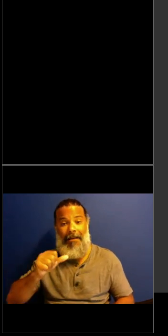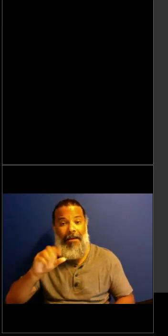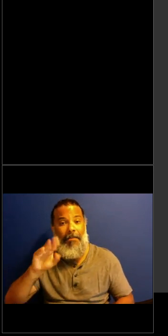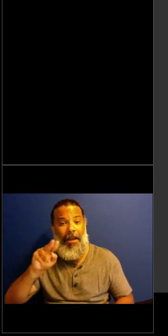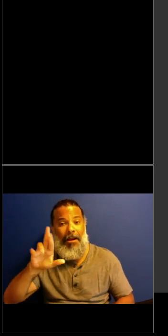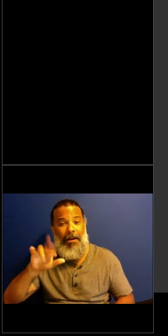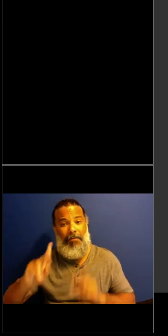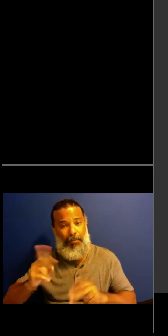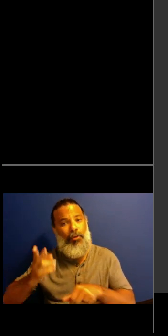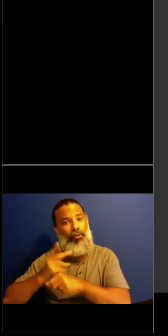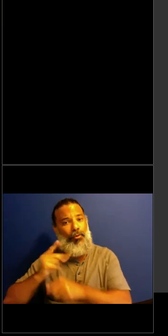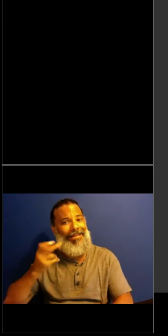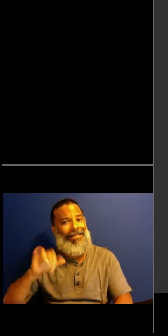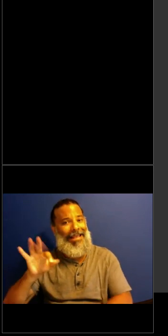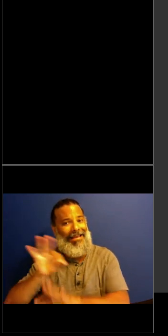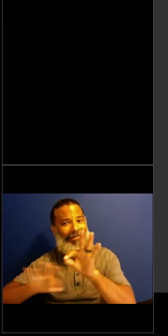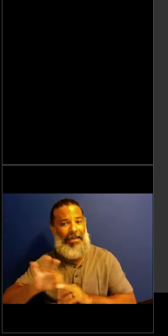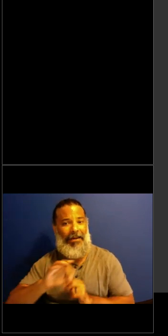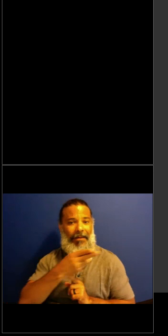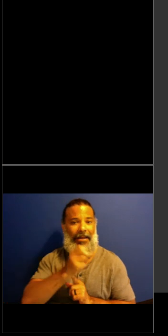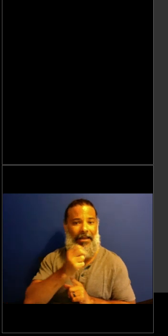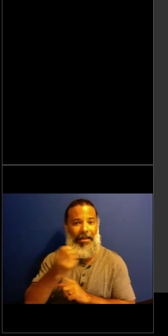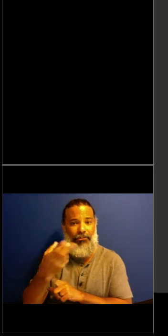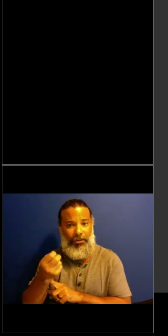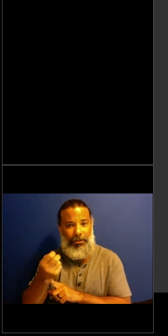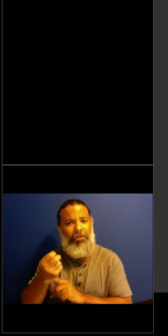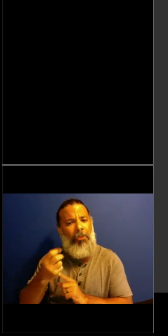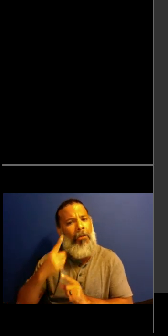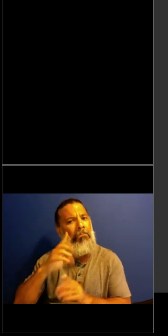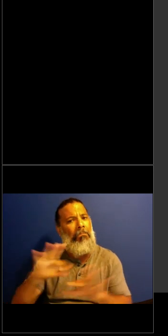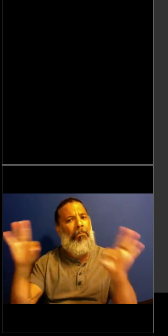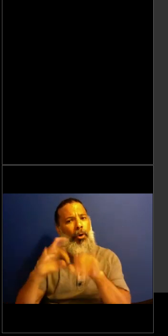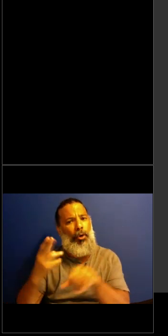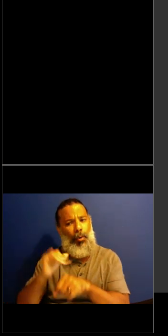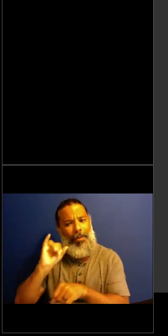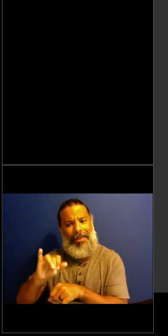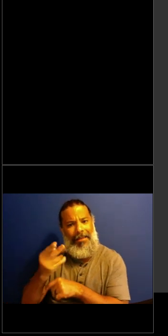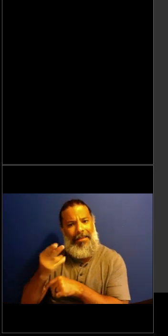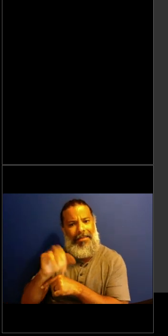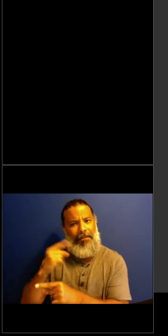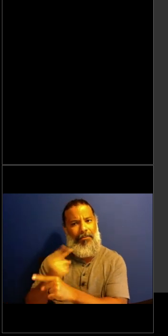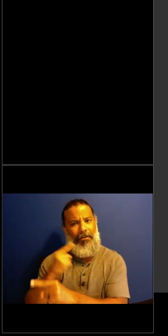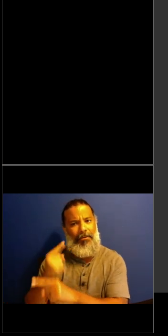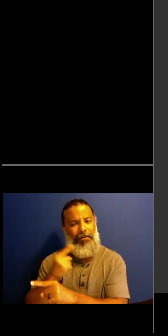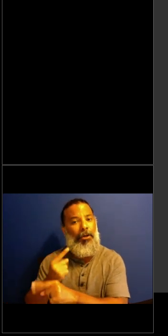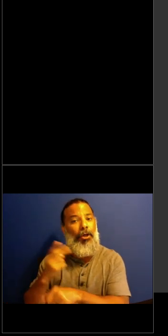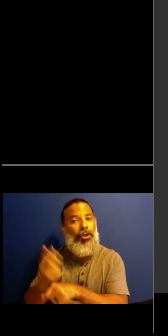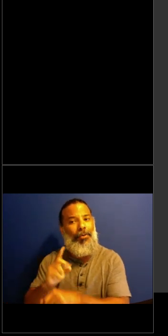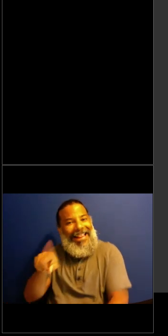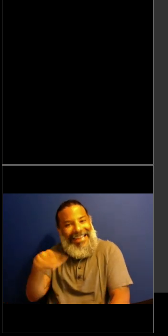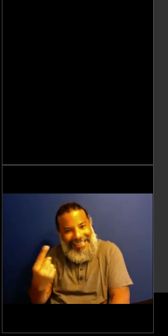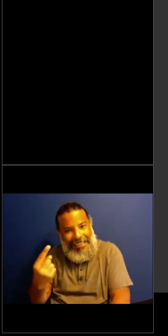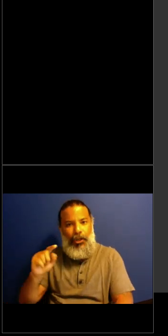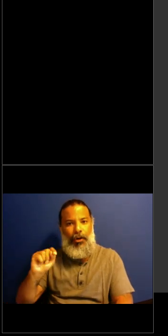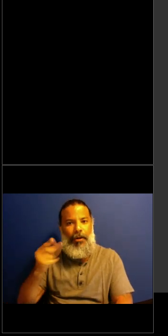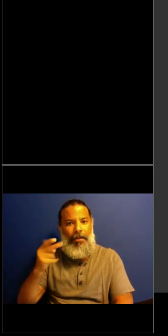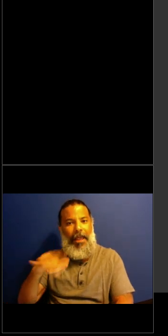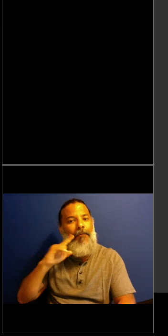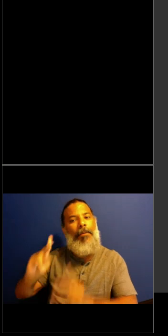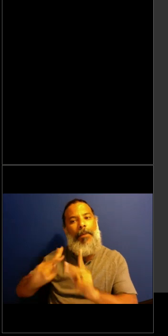of reference, and it is important to use this pronoun appropriately, which is to say to use singular they for people who